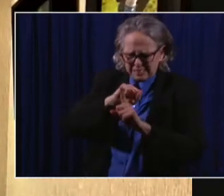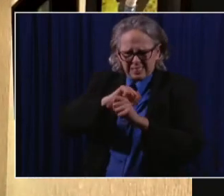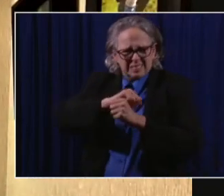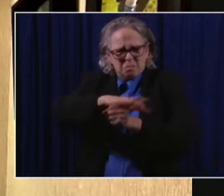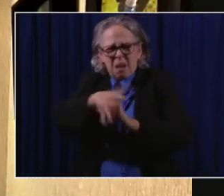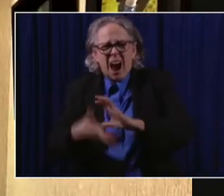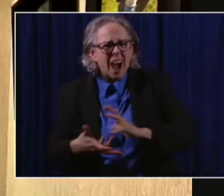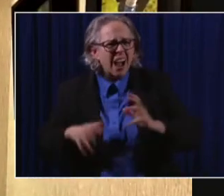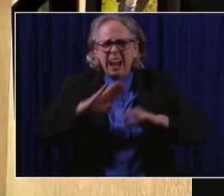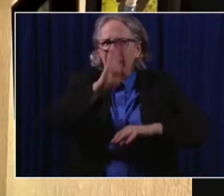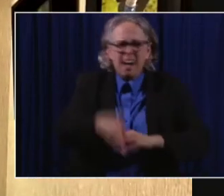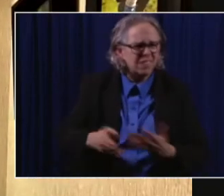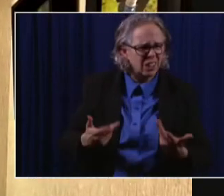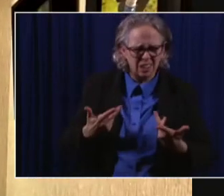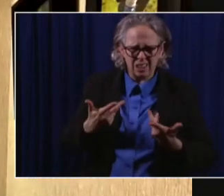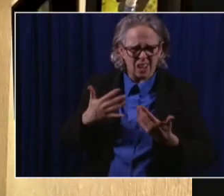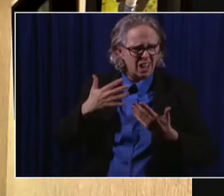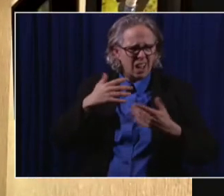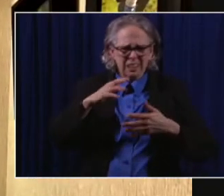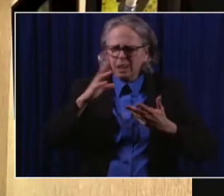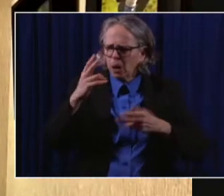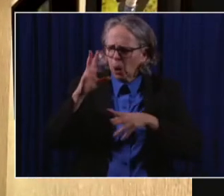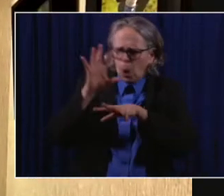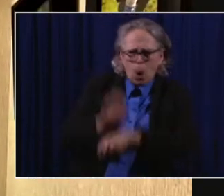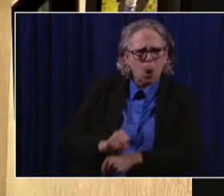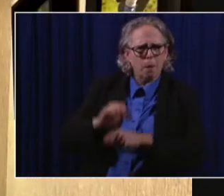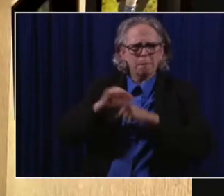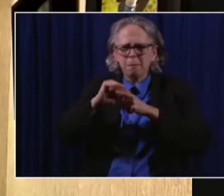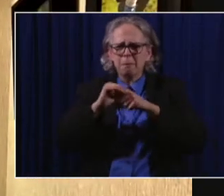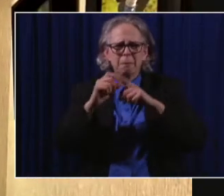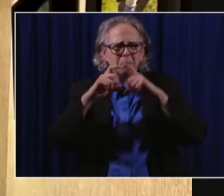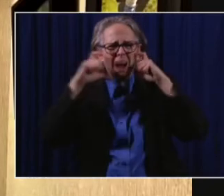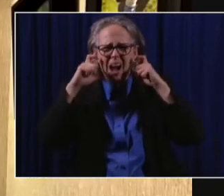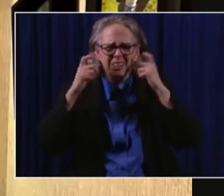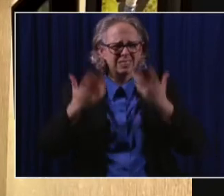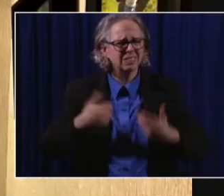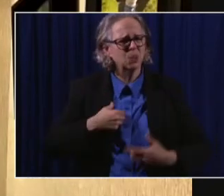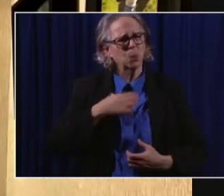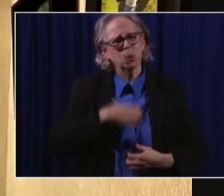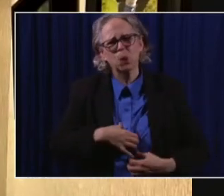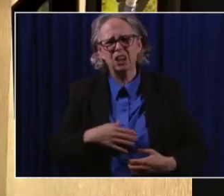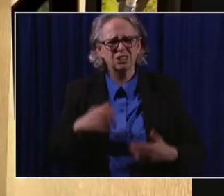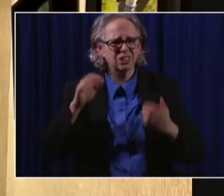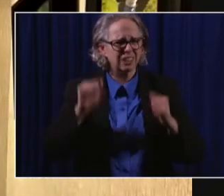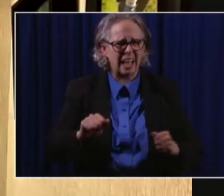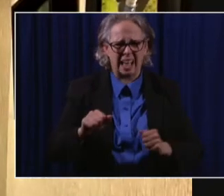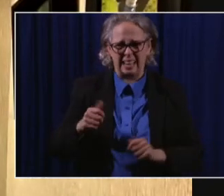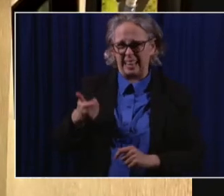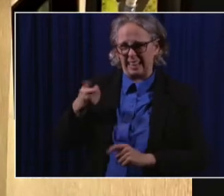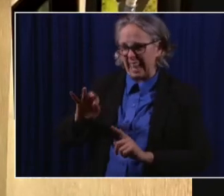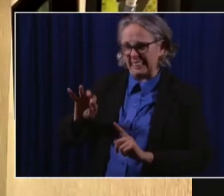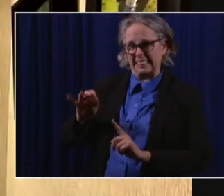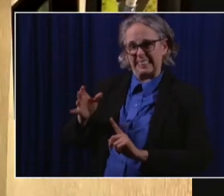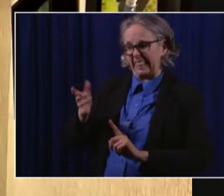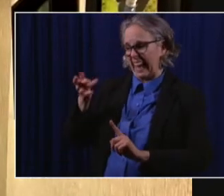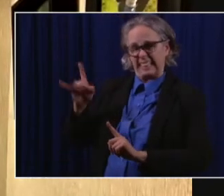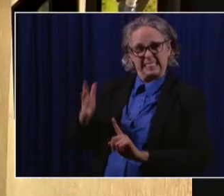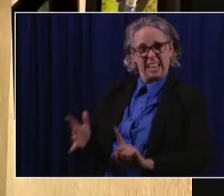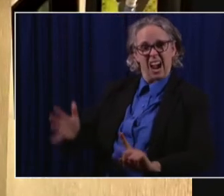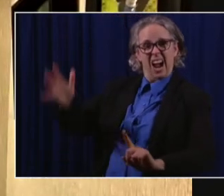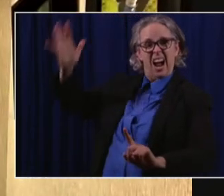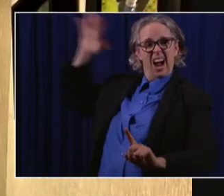I wish we had remembered more from the 1918 influenza pandemic, but it wasn't something we learned about. And we know so much more